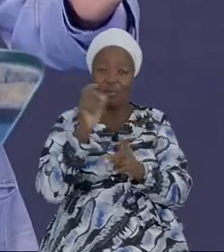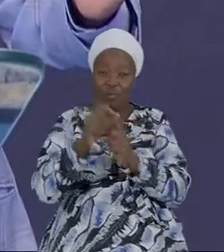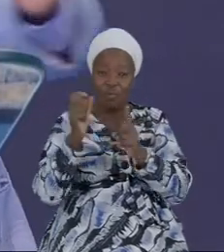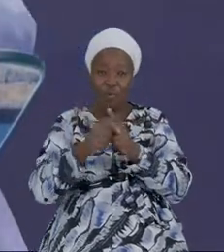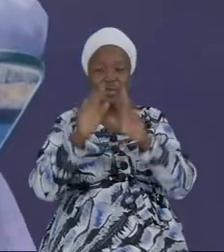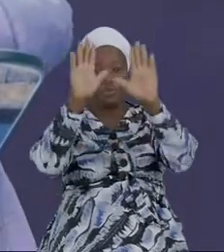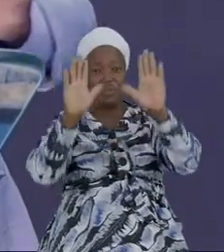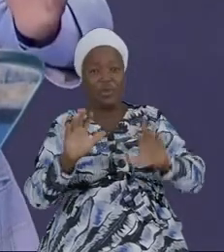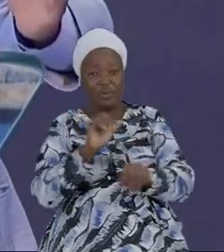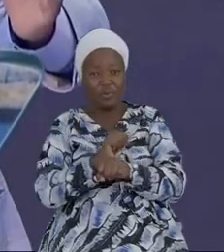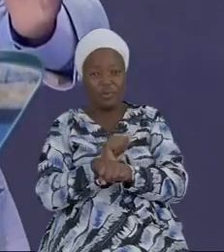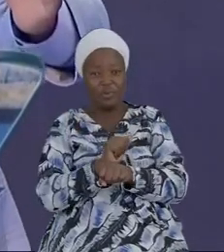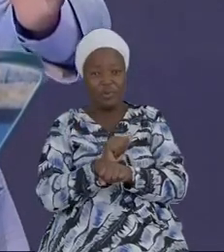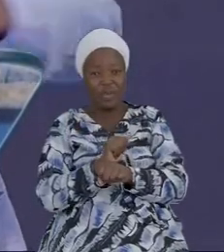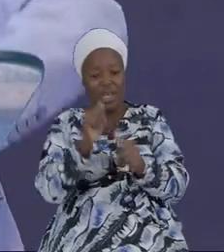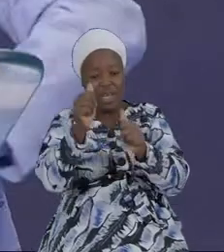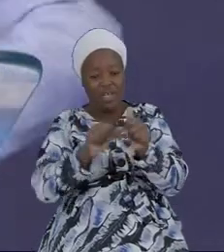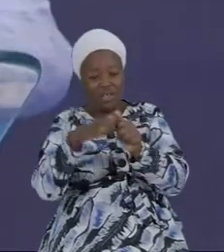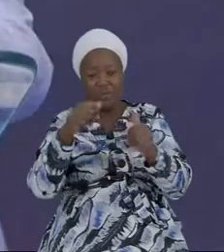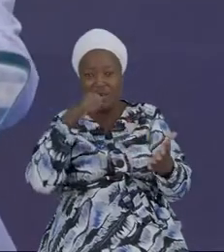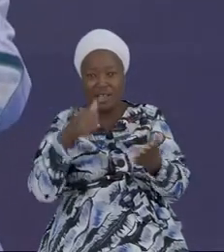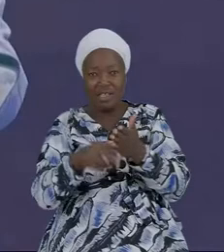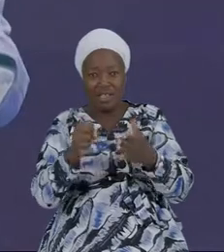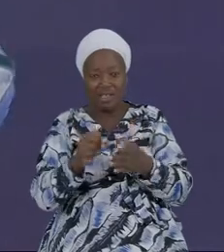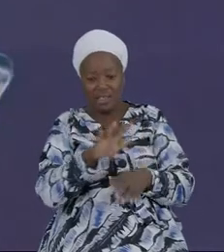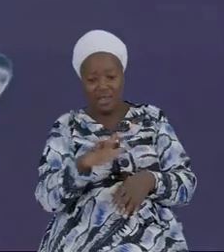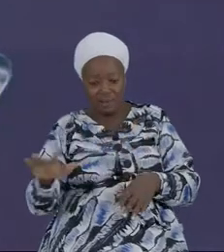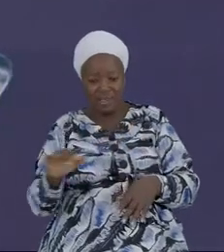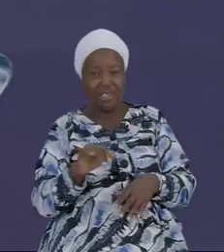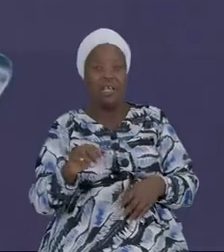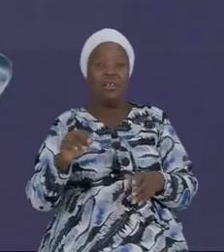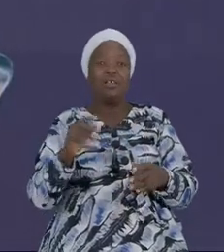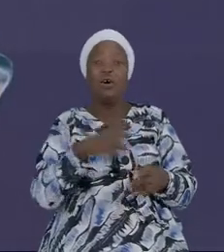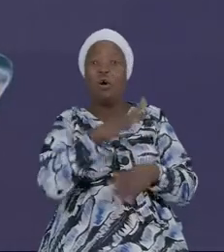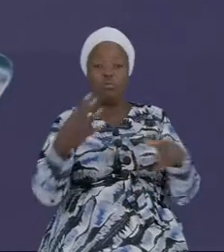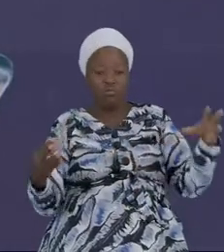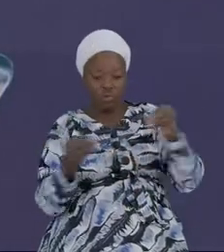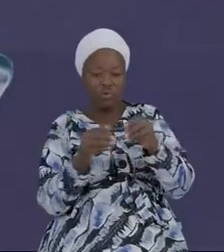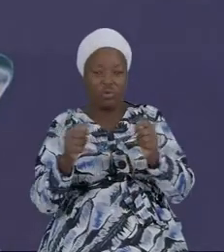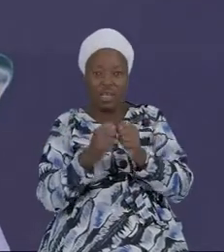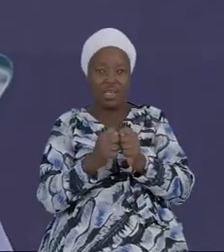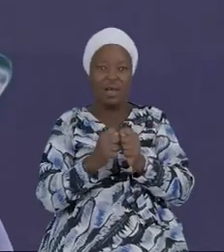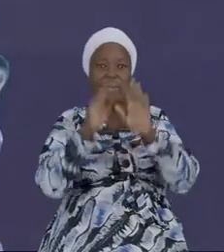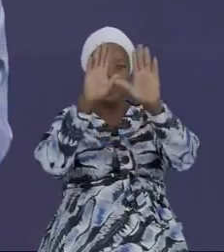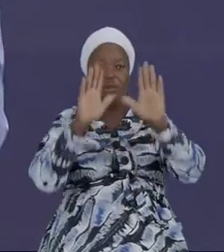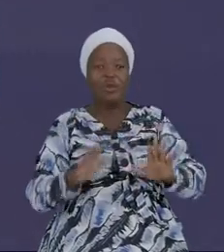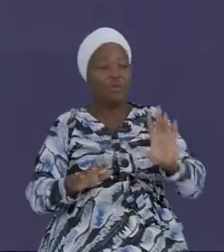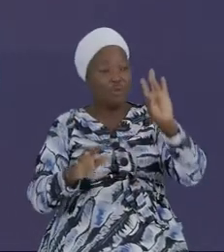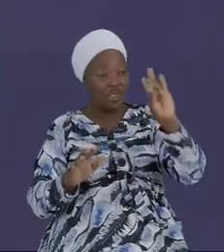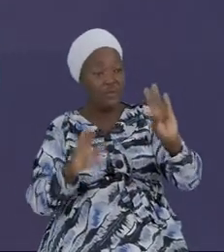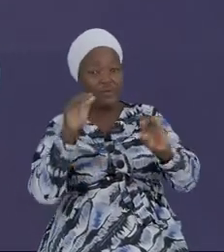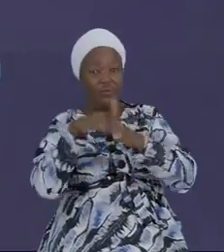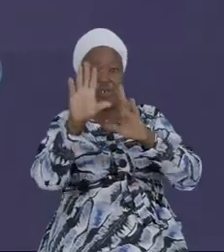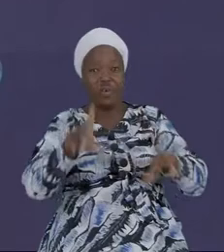miracle, each of the letters spelling all together miracle, seven in